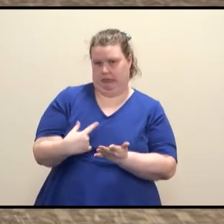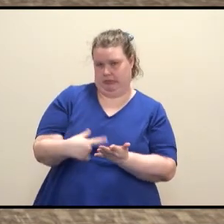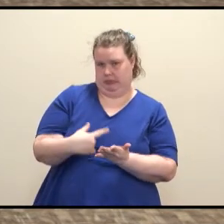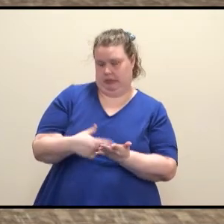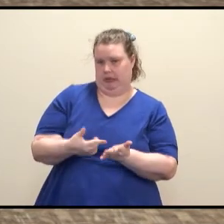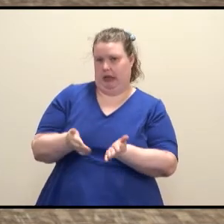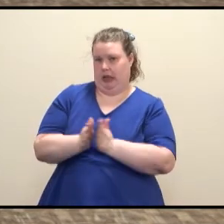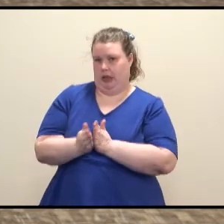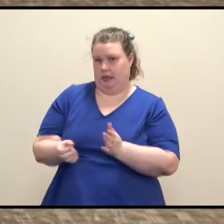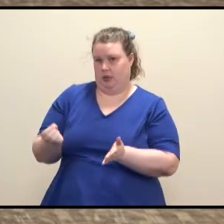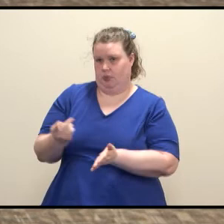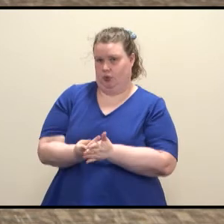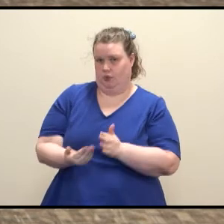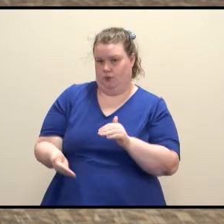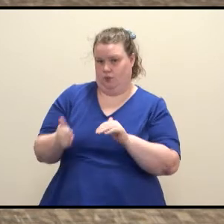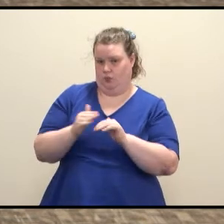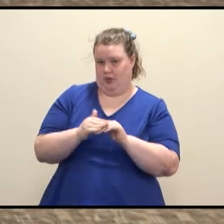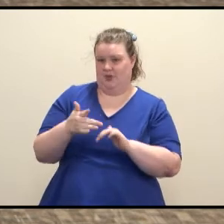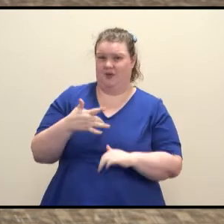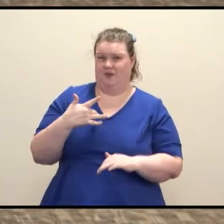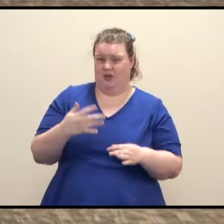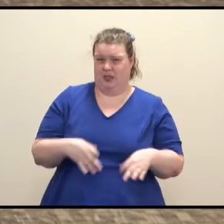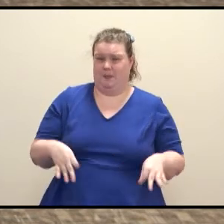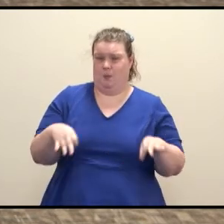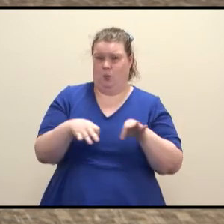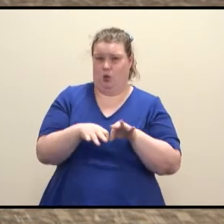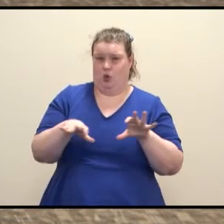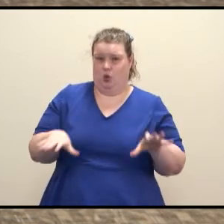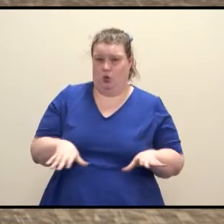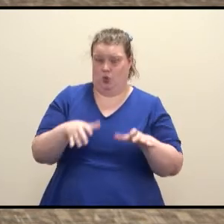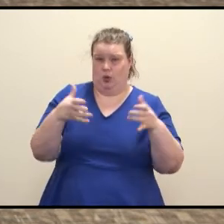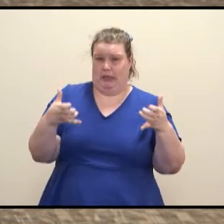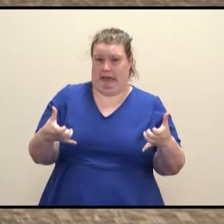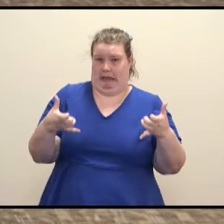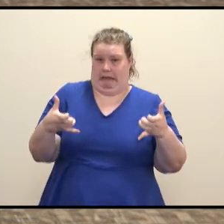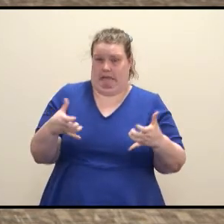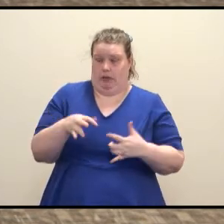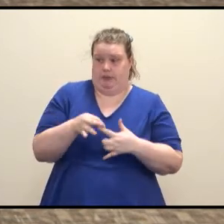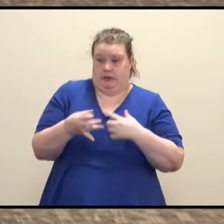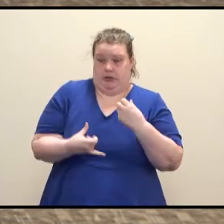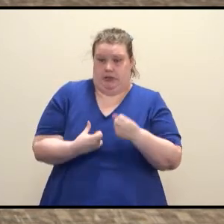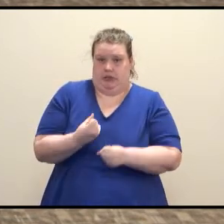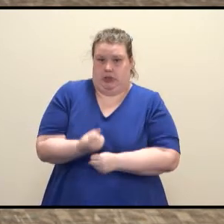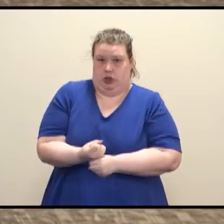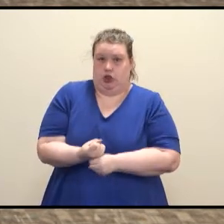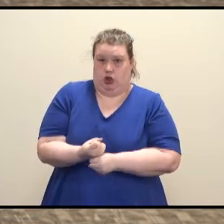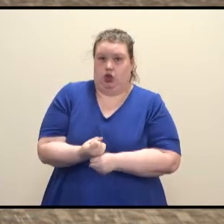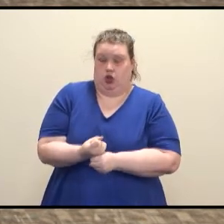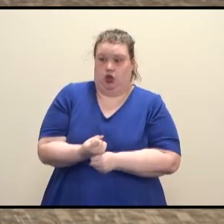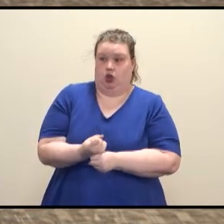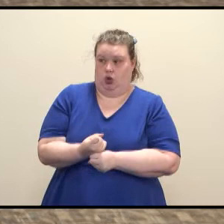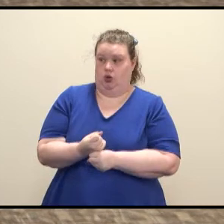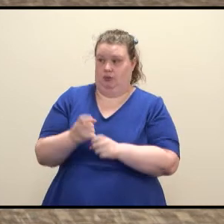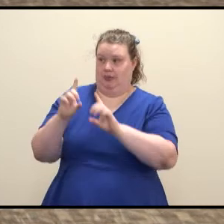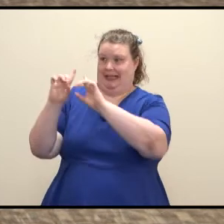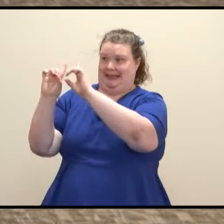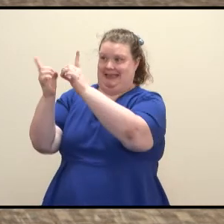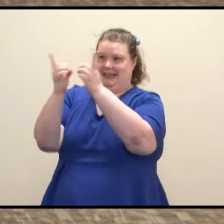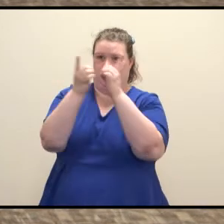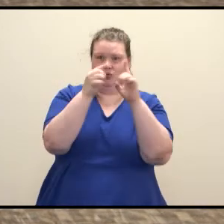to approve raises. We feel like it's really important to do that, especially this year with the competition that we